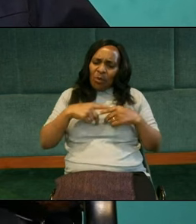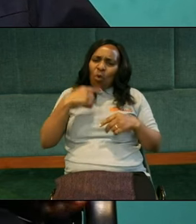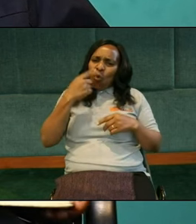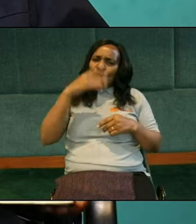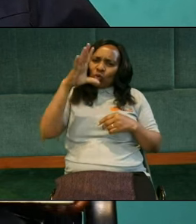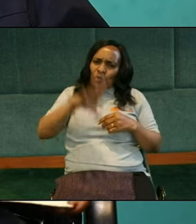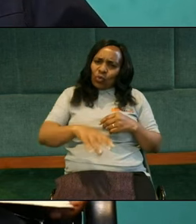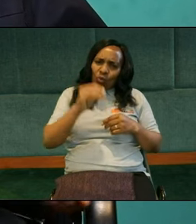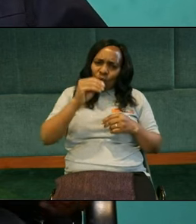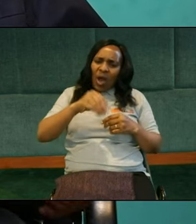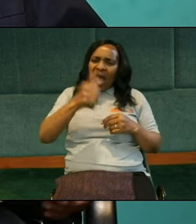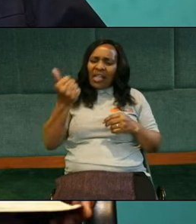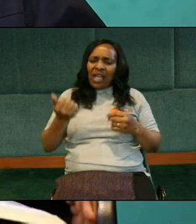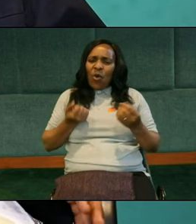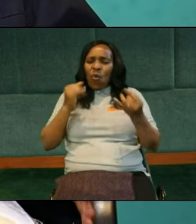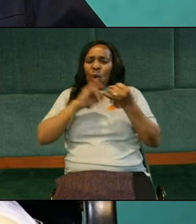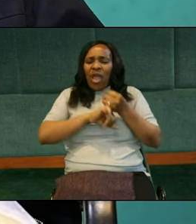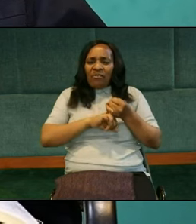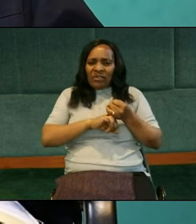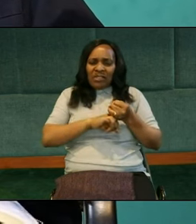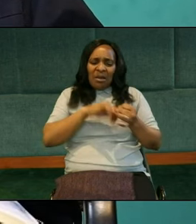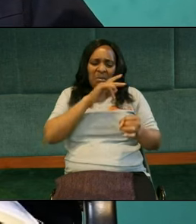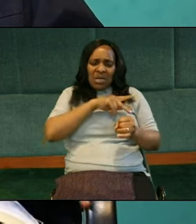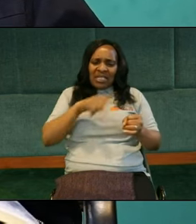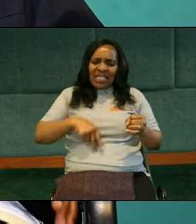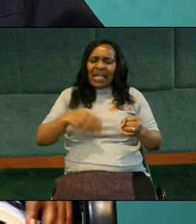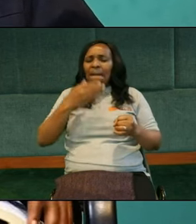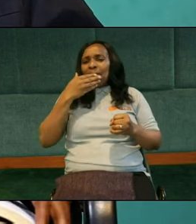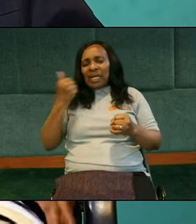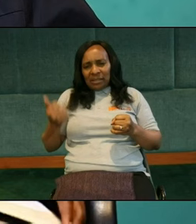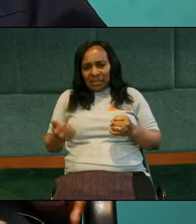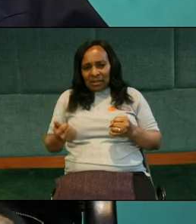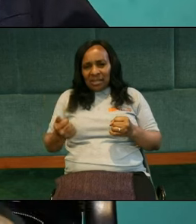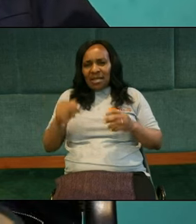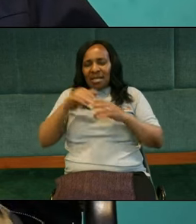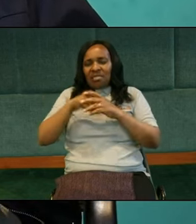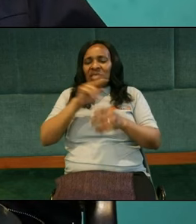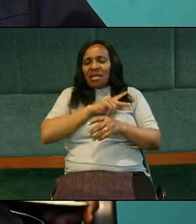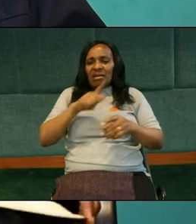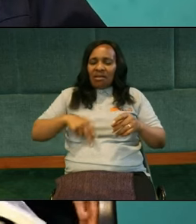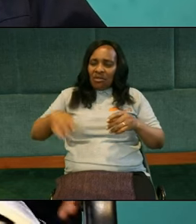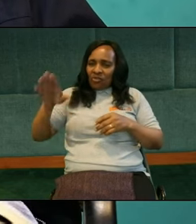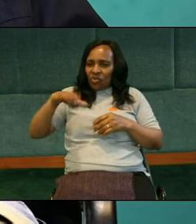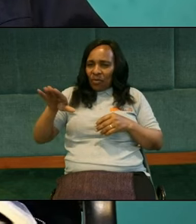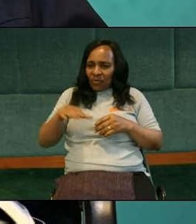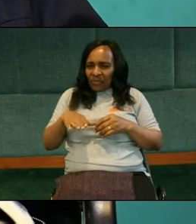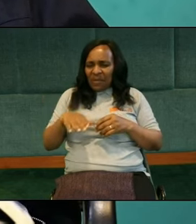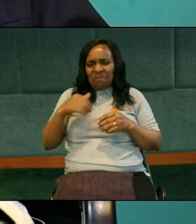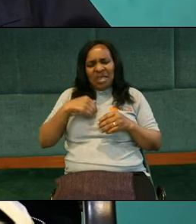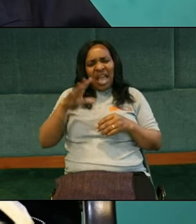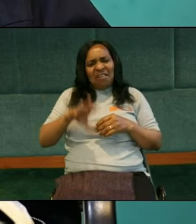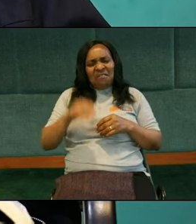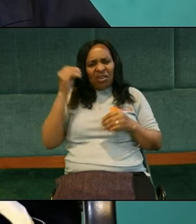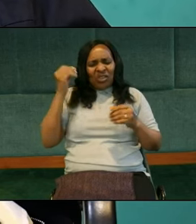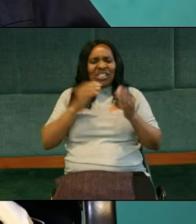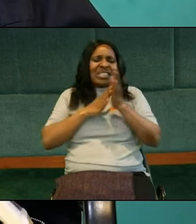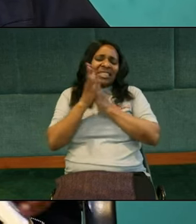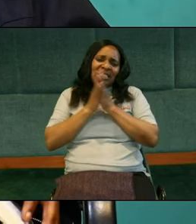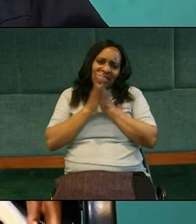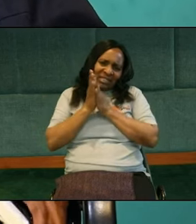were princesses. So they are the best that was in their kingdoms. So I found that very